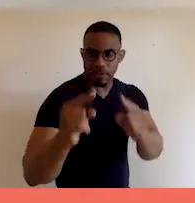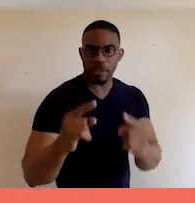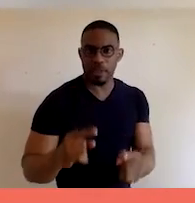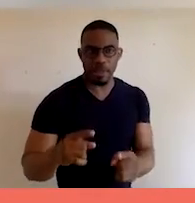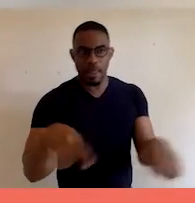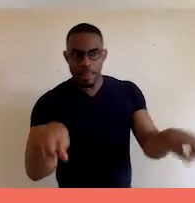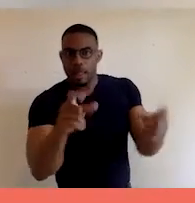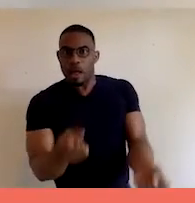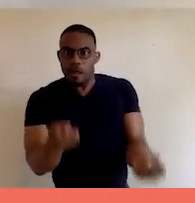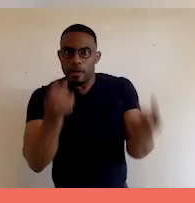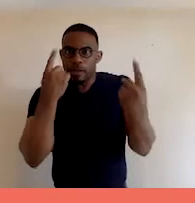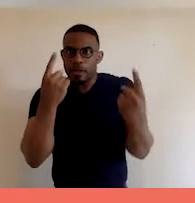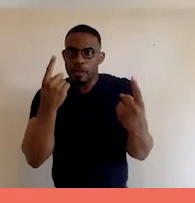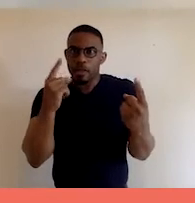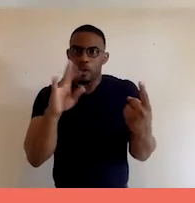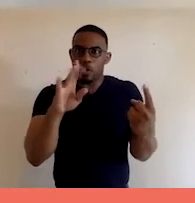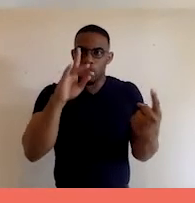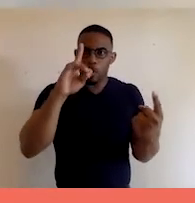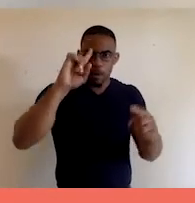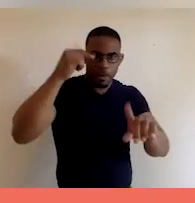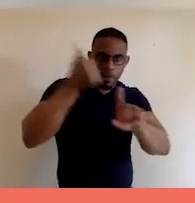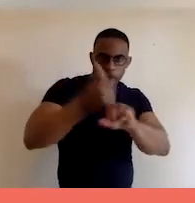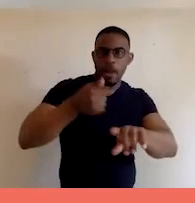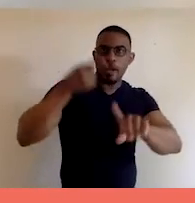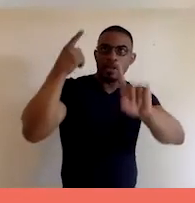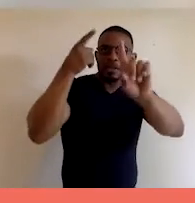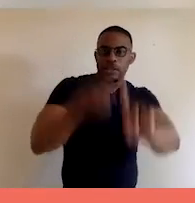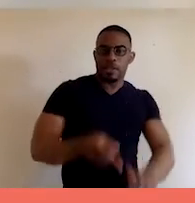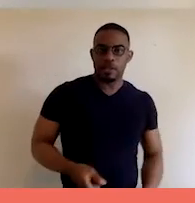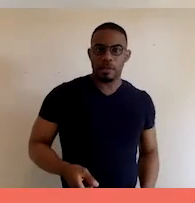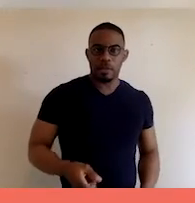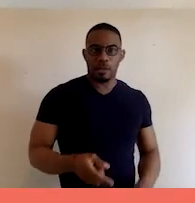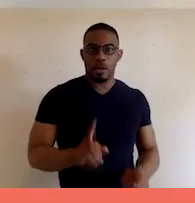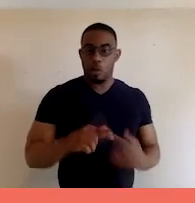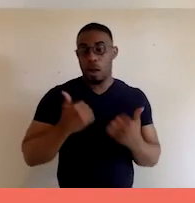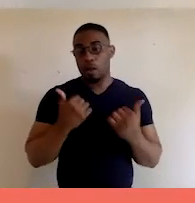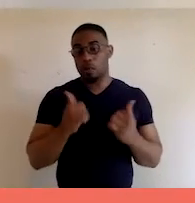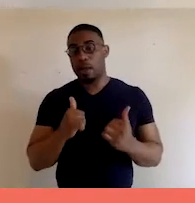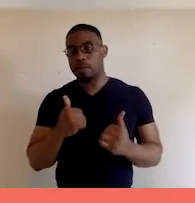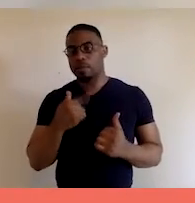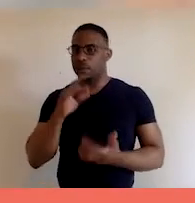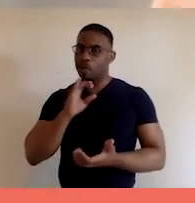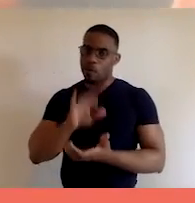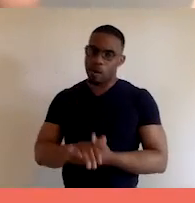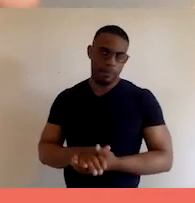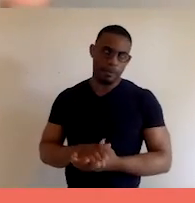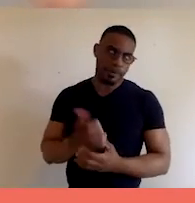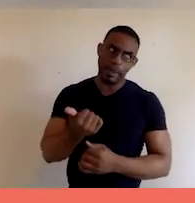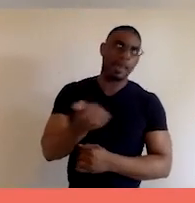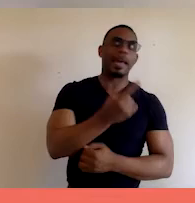They understand your milestones and achievements. When I try to tell my wife or